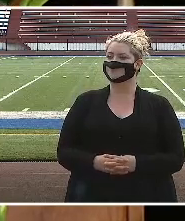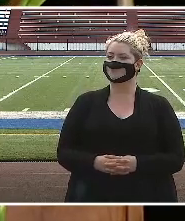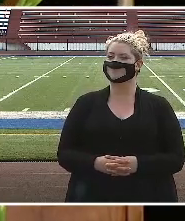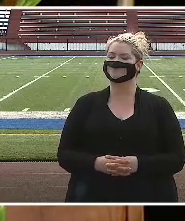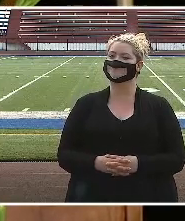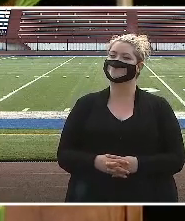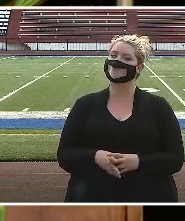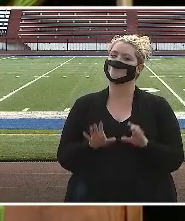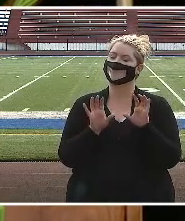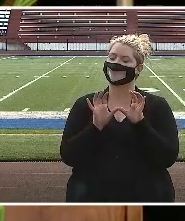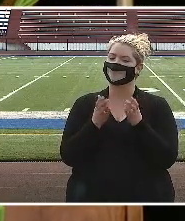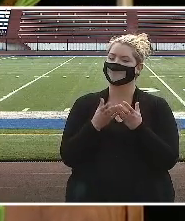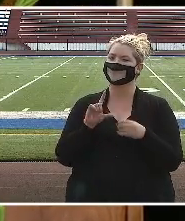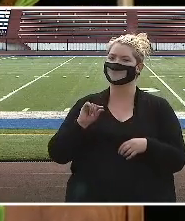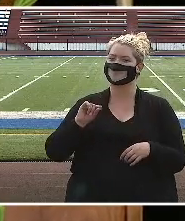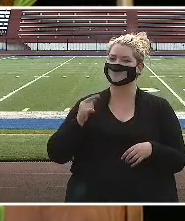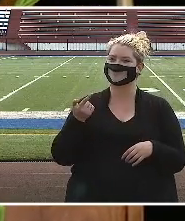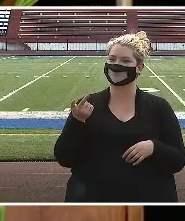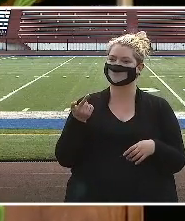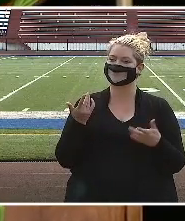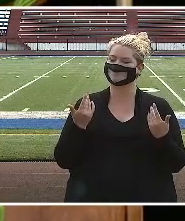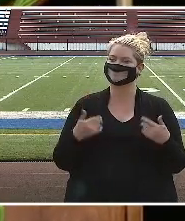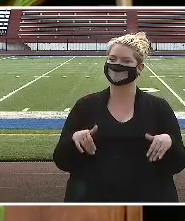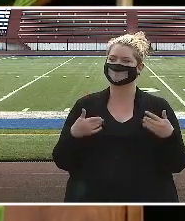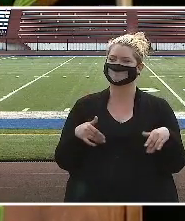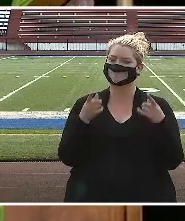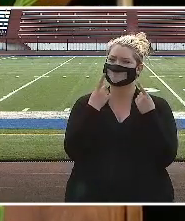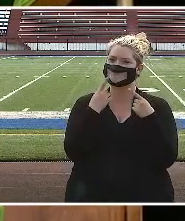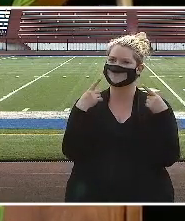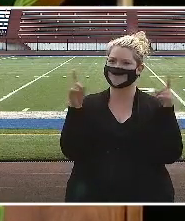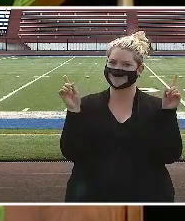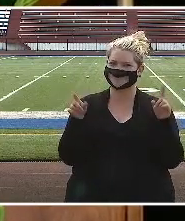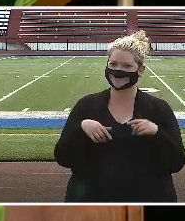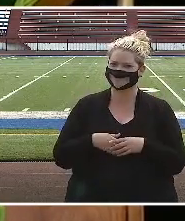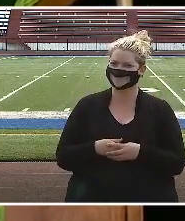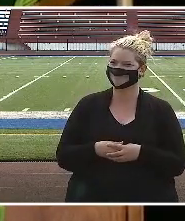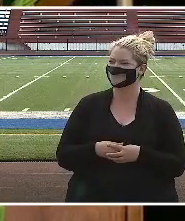Class of 2021. We made it.